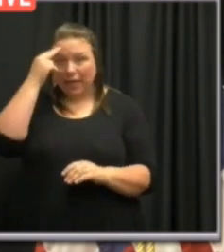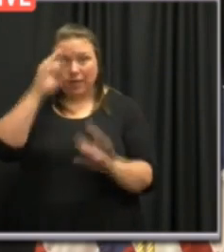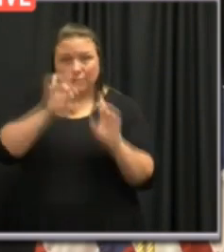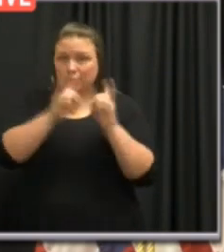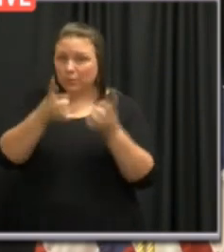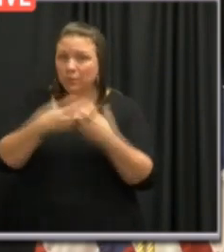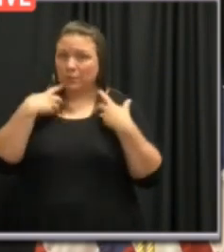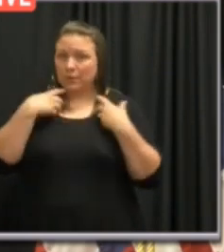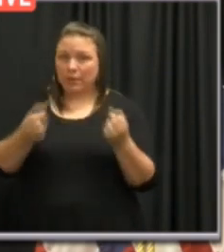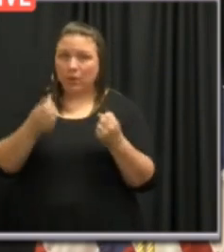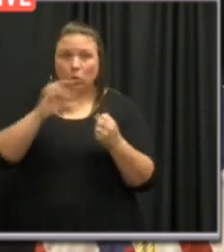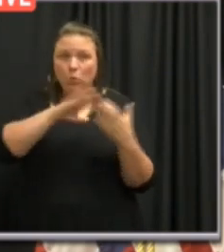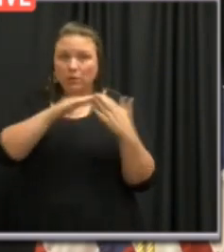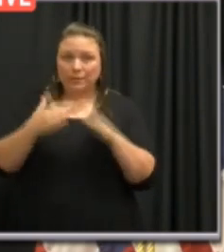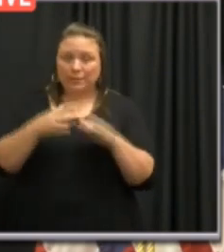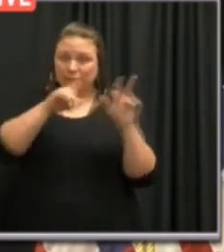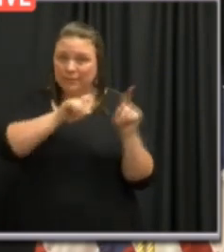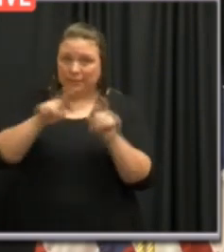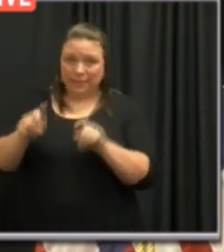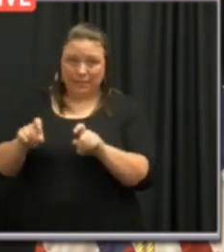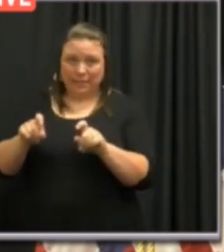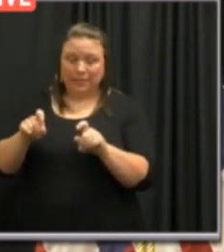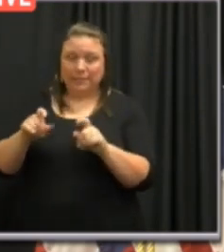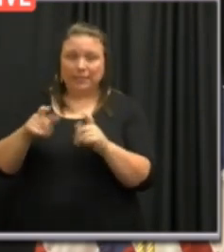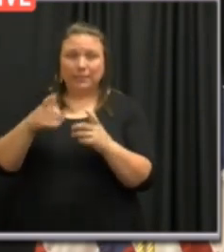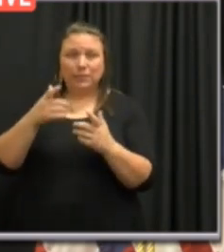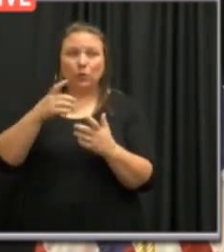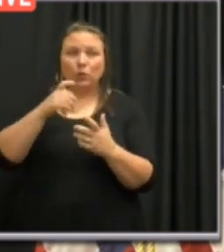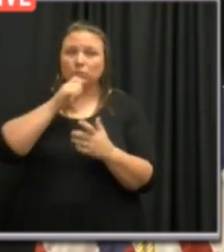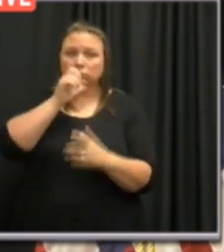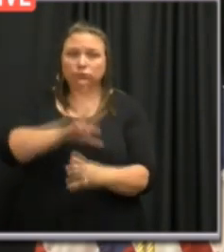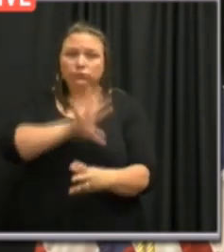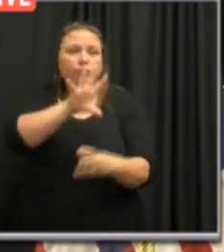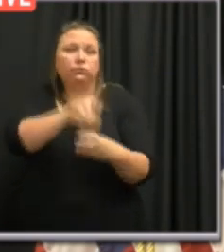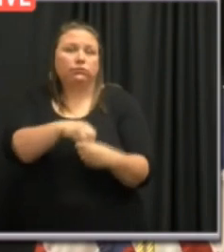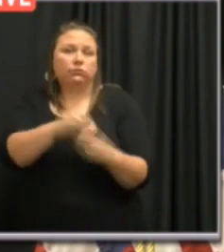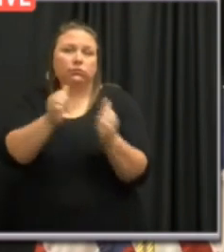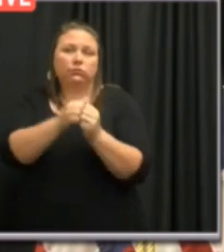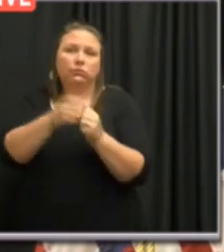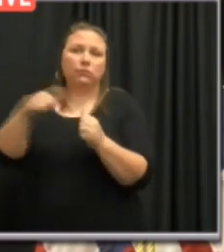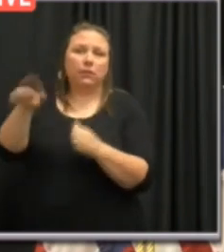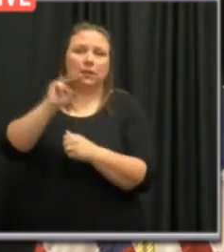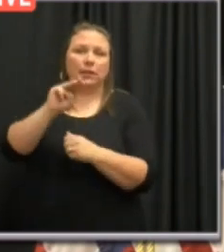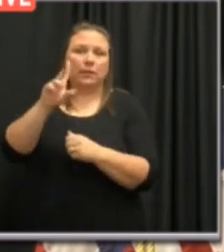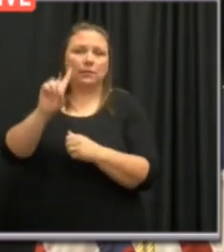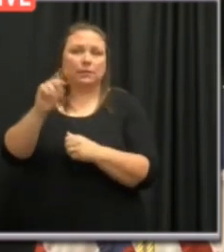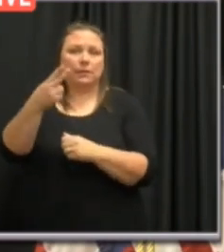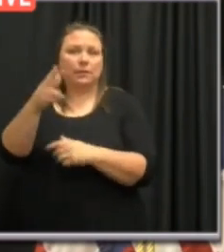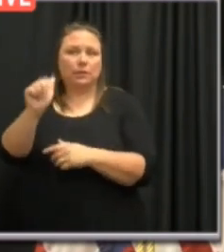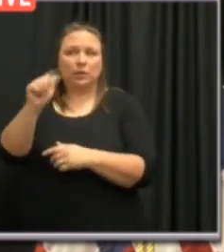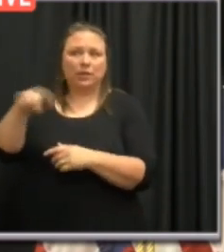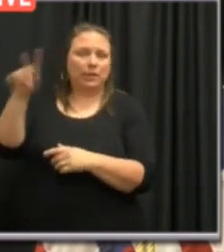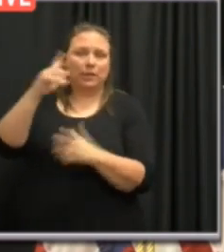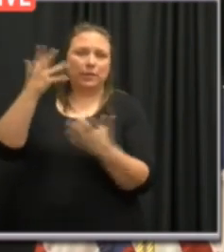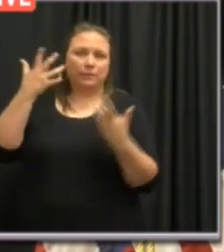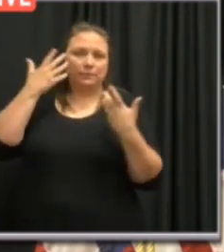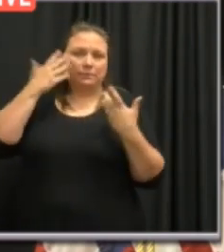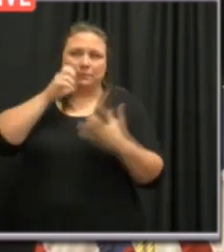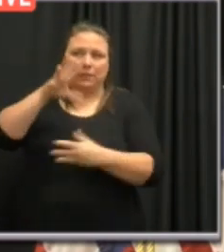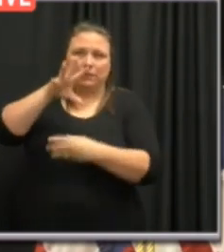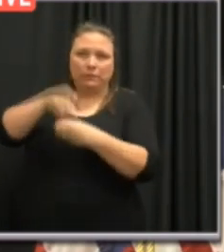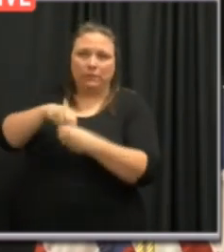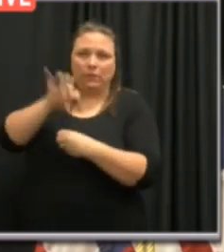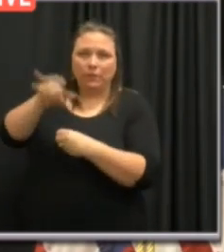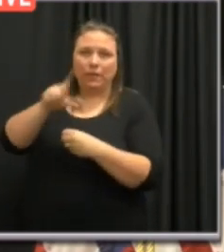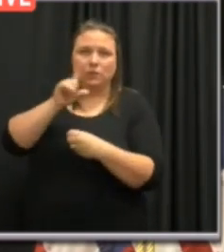of Health or city testing, so we don't actually have much involvement with what MDHA is doing with the Unified Command. So I defer